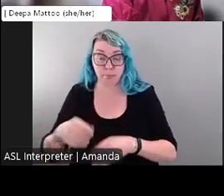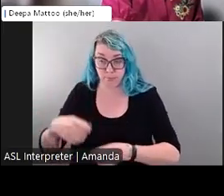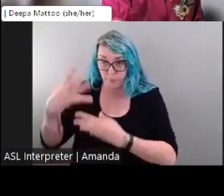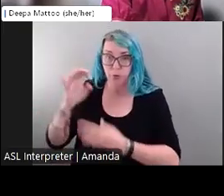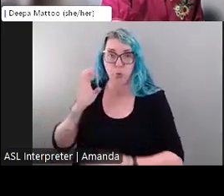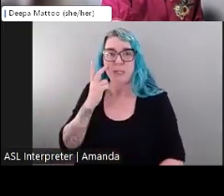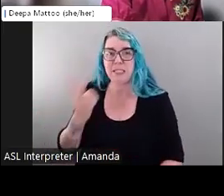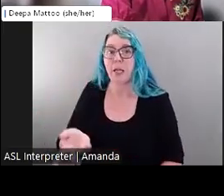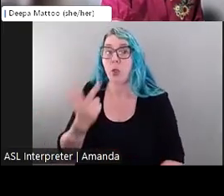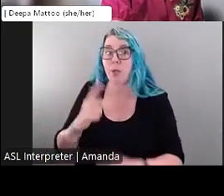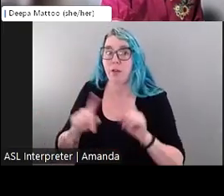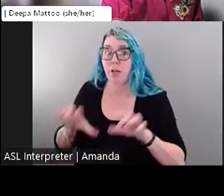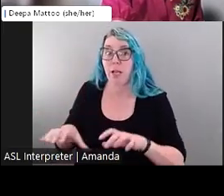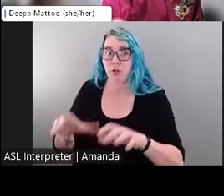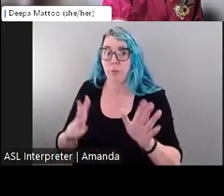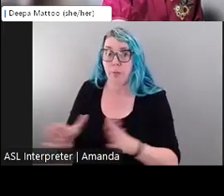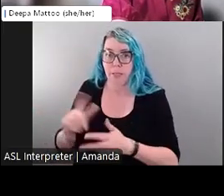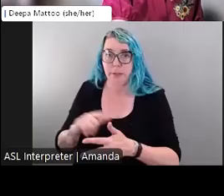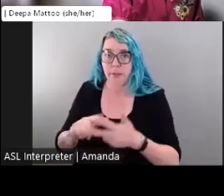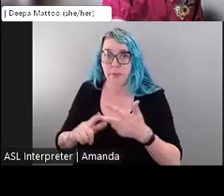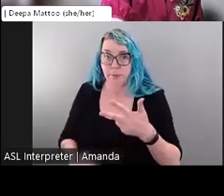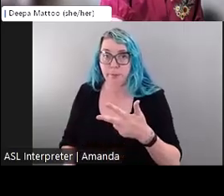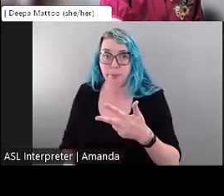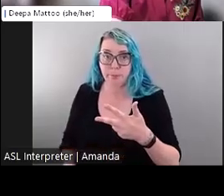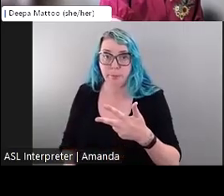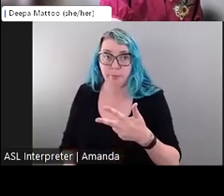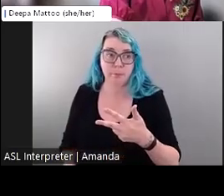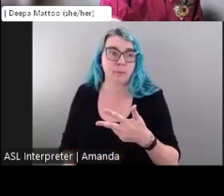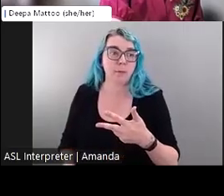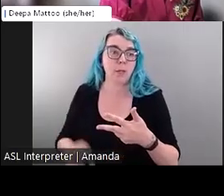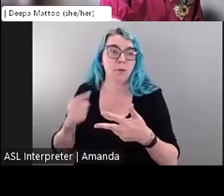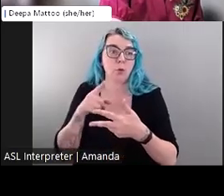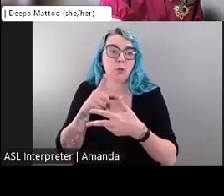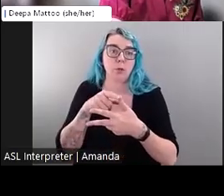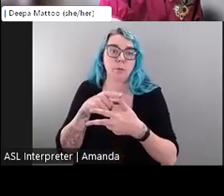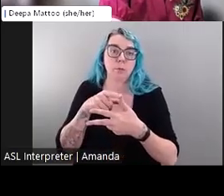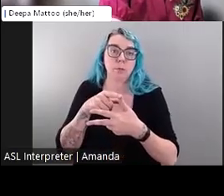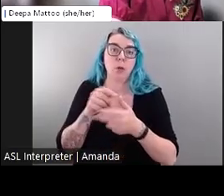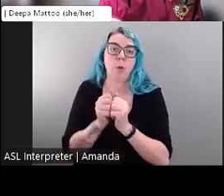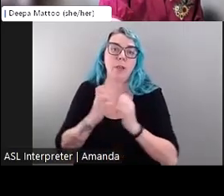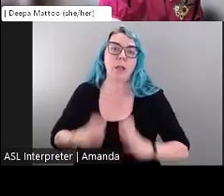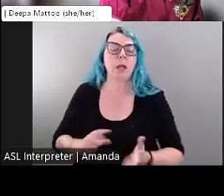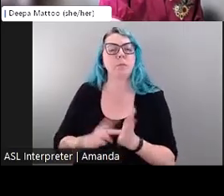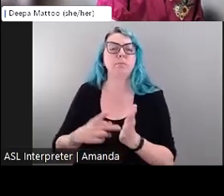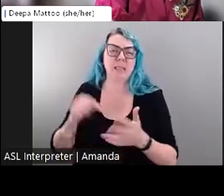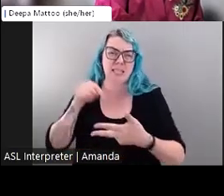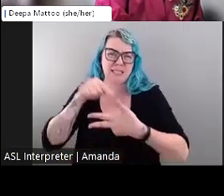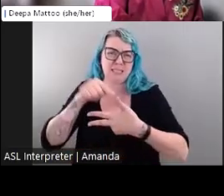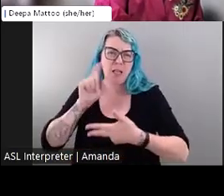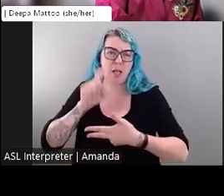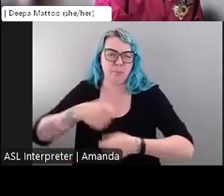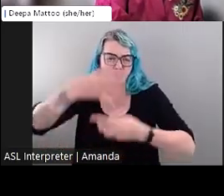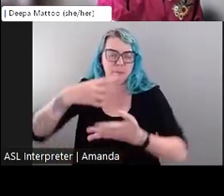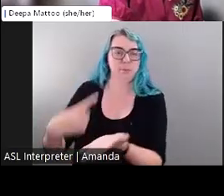plans. The first one provides some follow-up questions to go over with your client. The second one consists of an ongoing risk